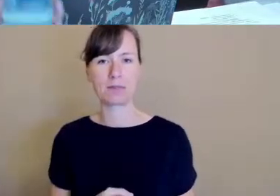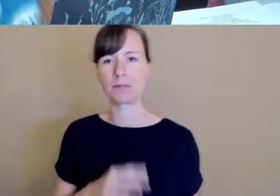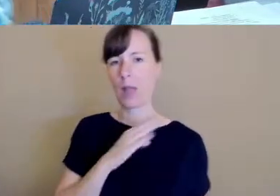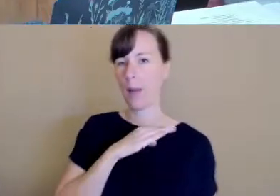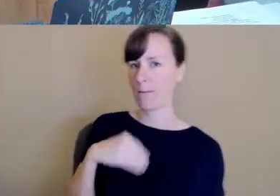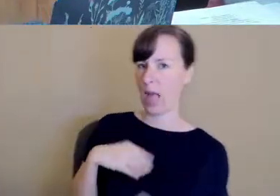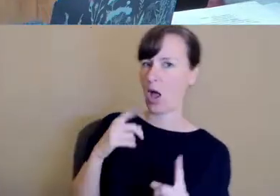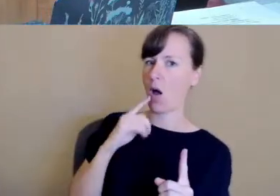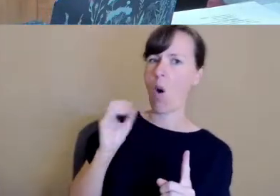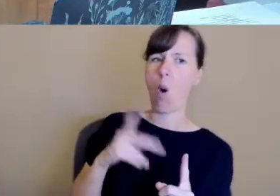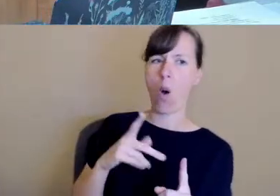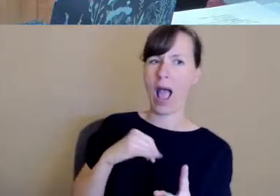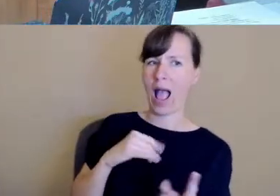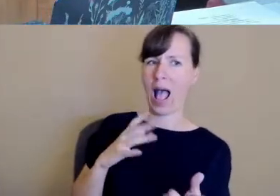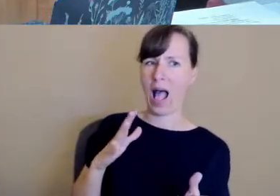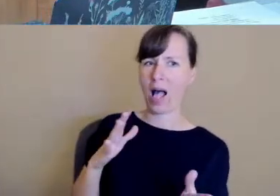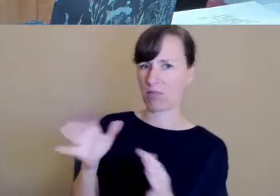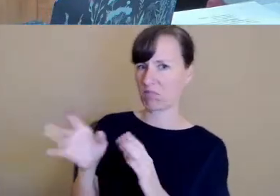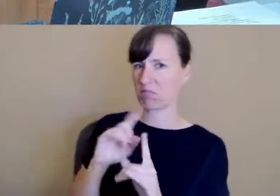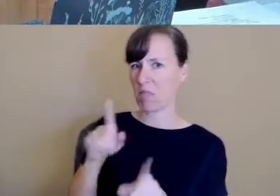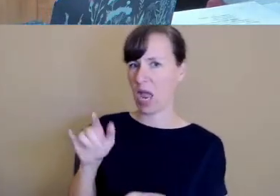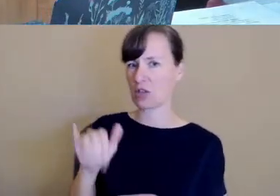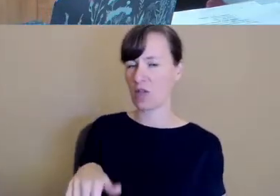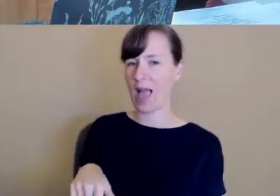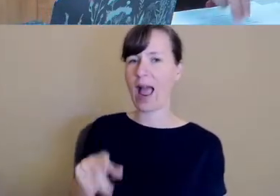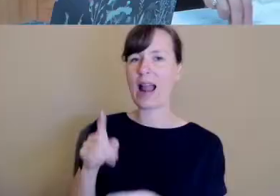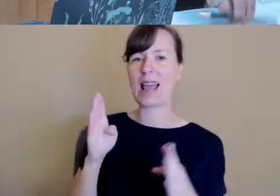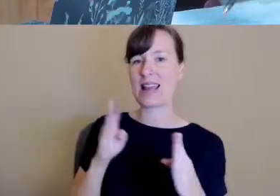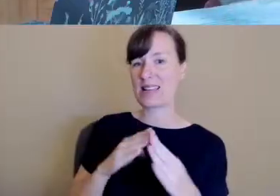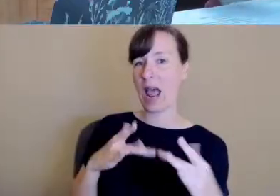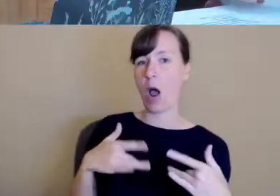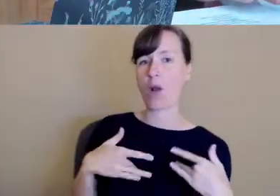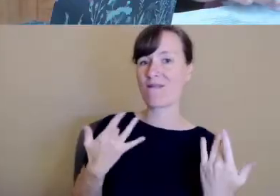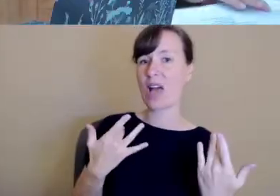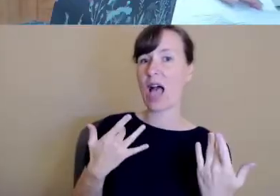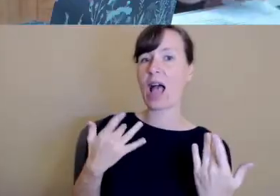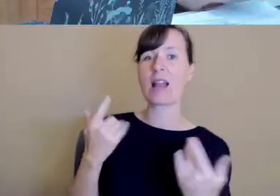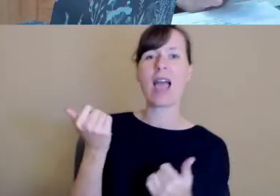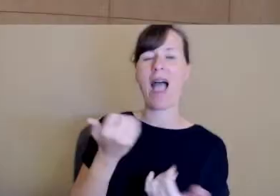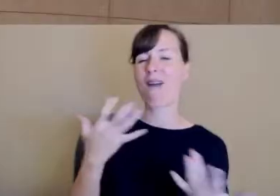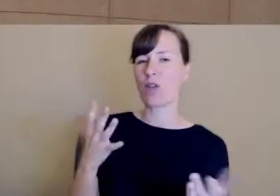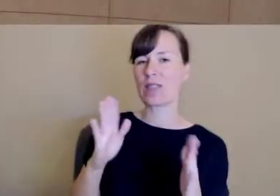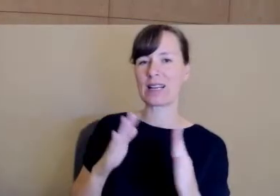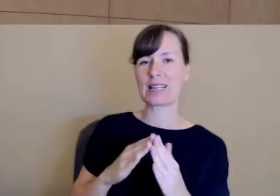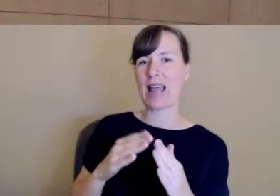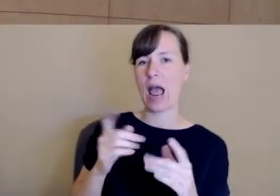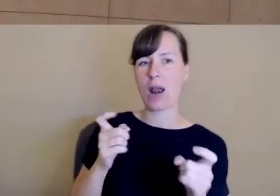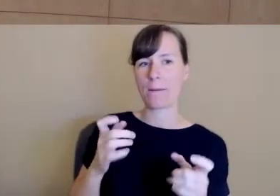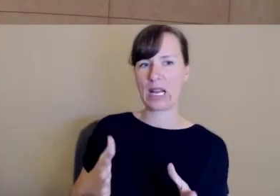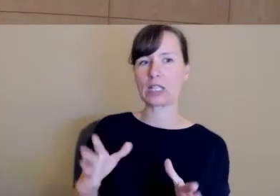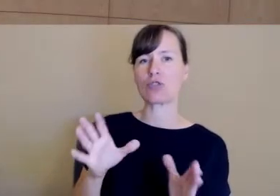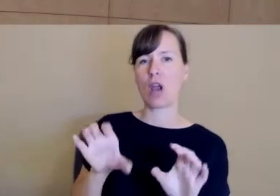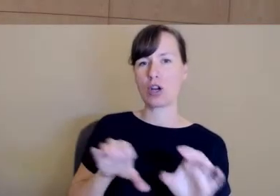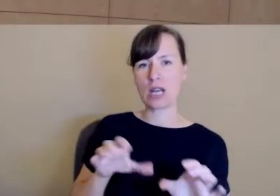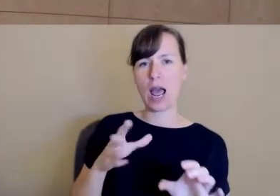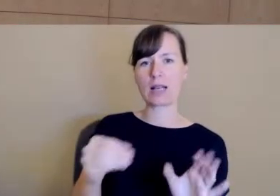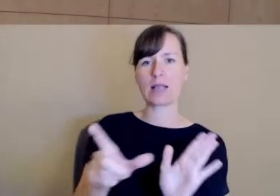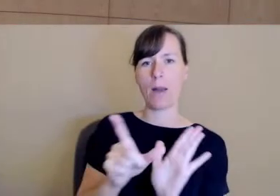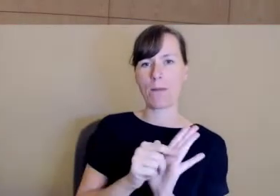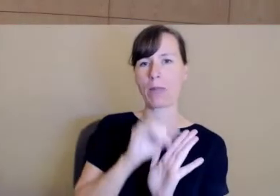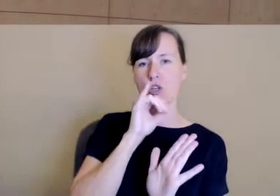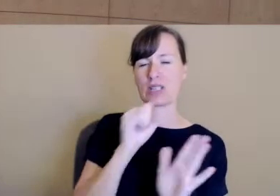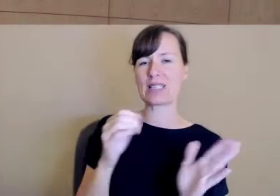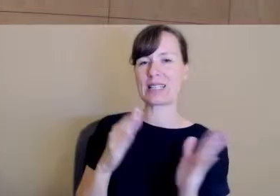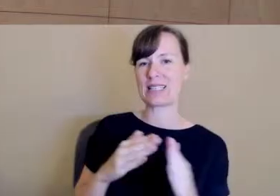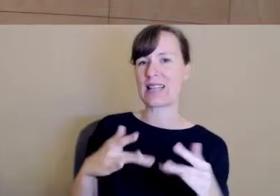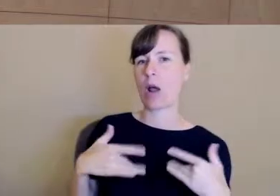that. A town event is whatever the town like, everything the town administrator does and publishes is a town event. Everything that I get an email